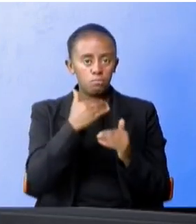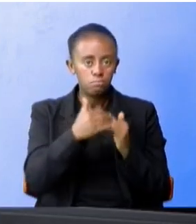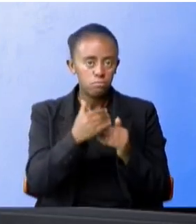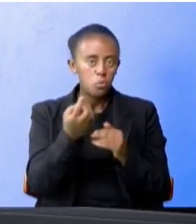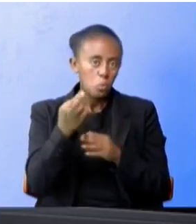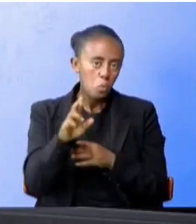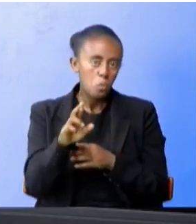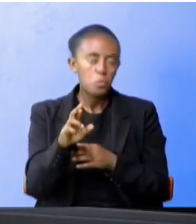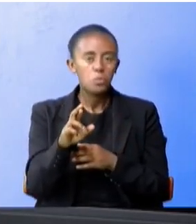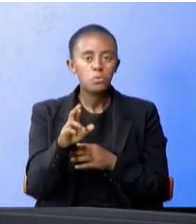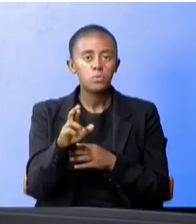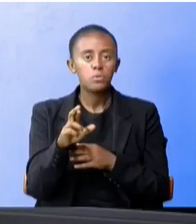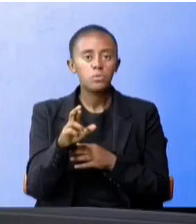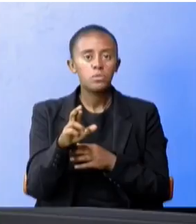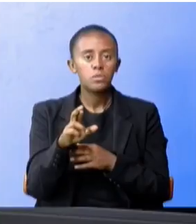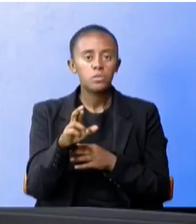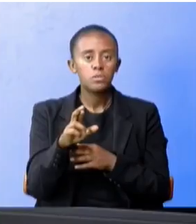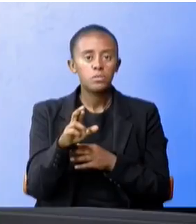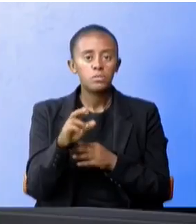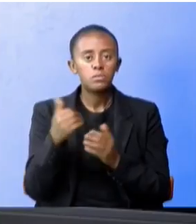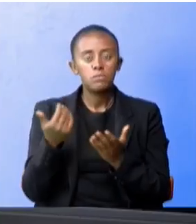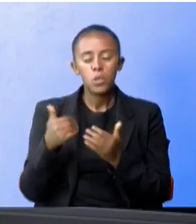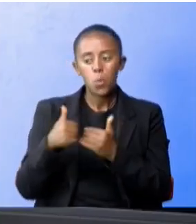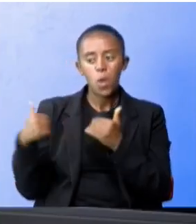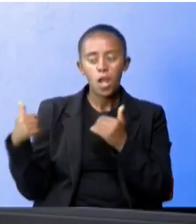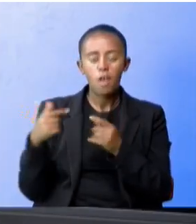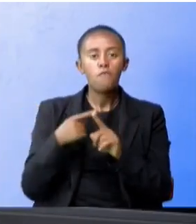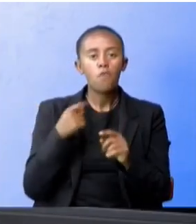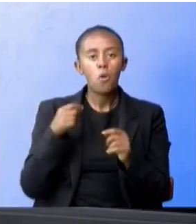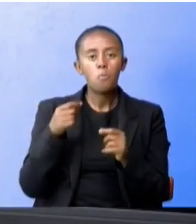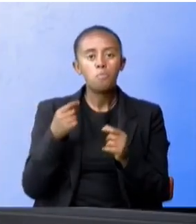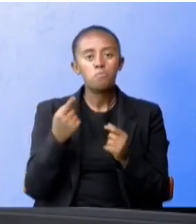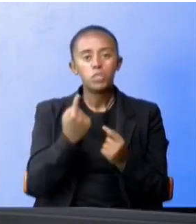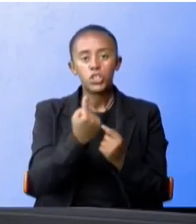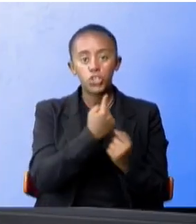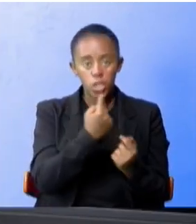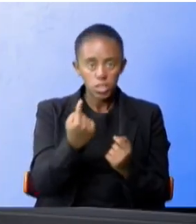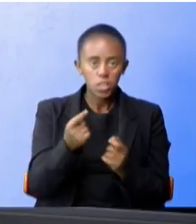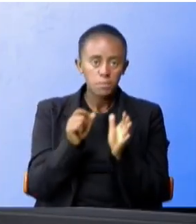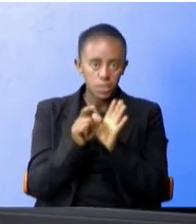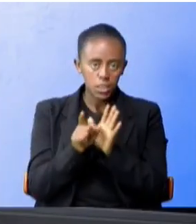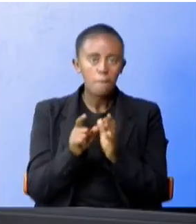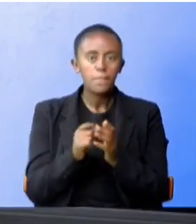or that go away from each other. Let me give an example.